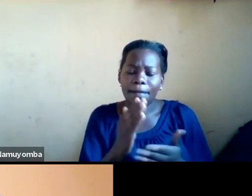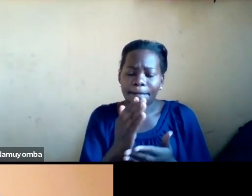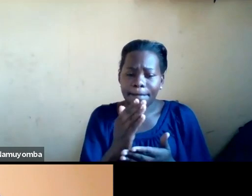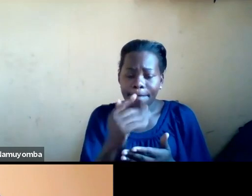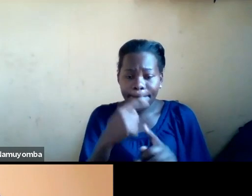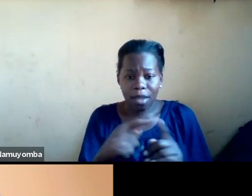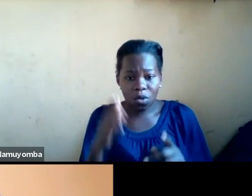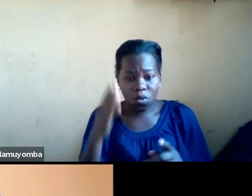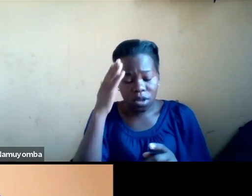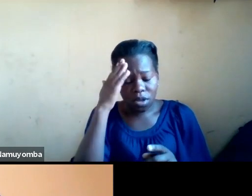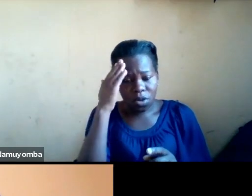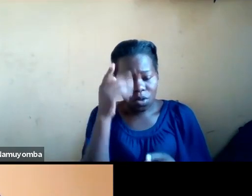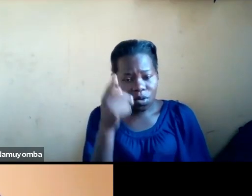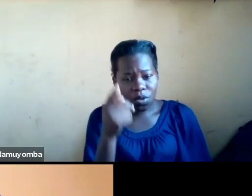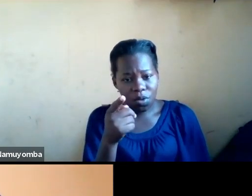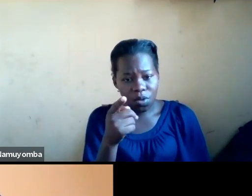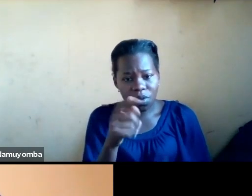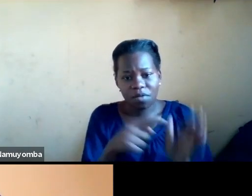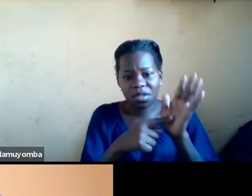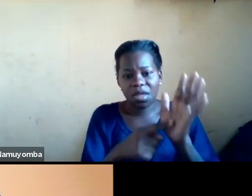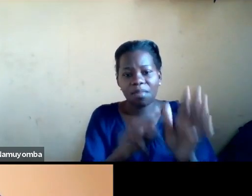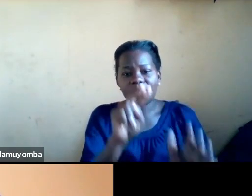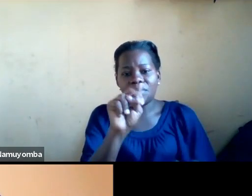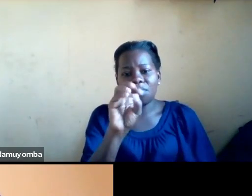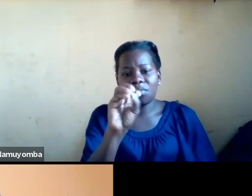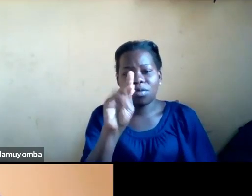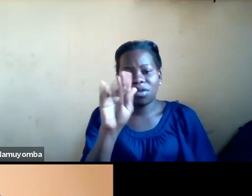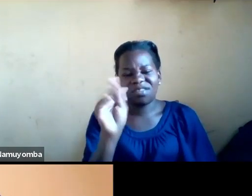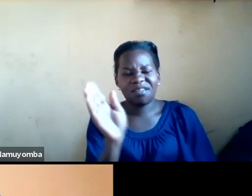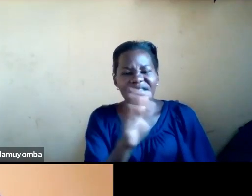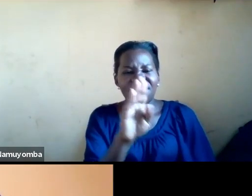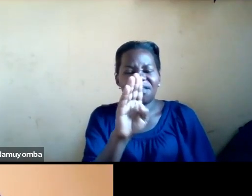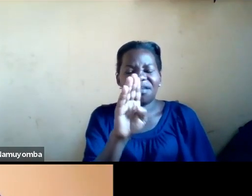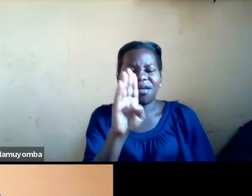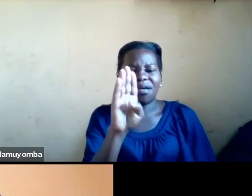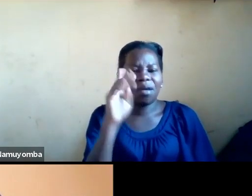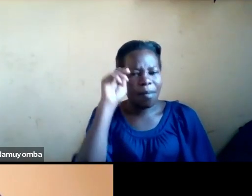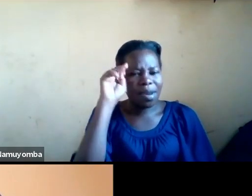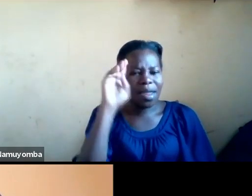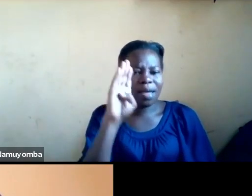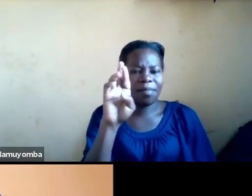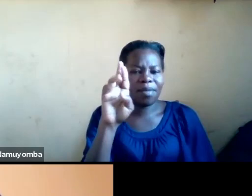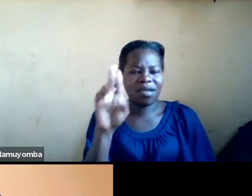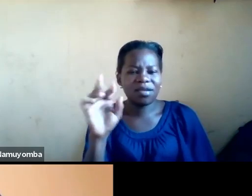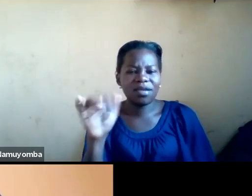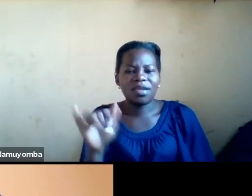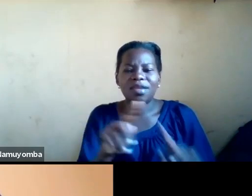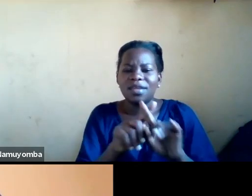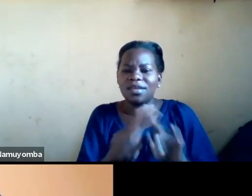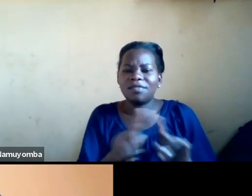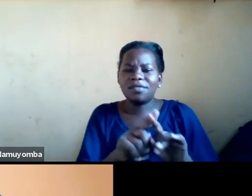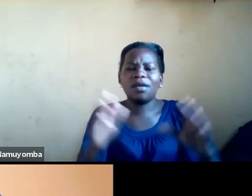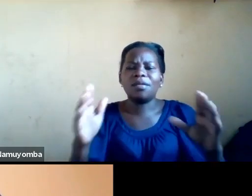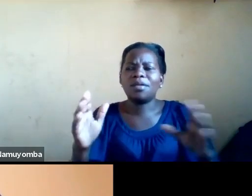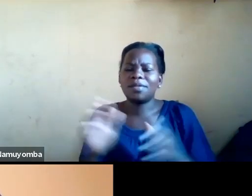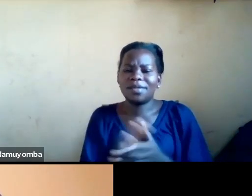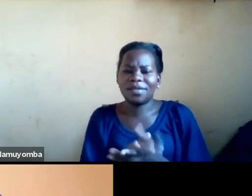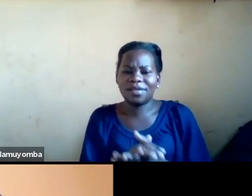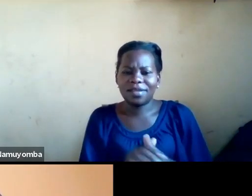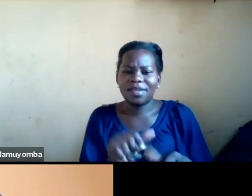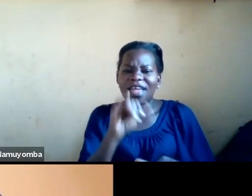that the likes of Nokia, the likes of BlackBerry, the likes of Kodak, these were huge giants in the